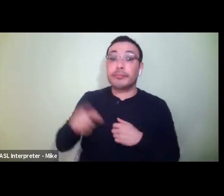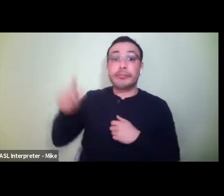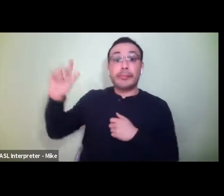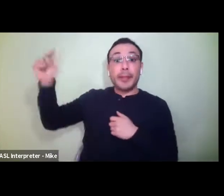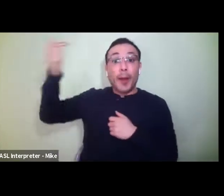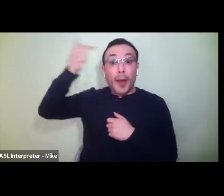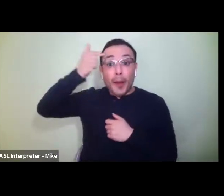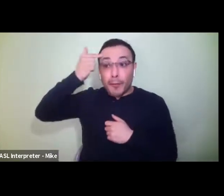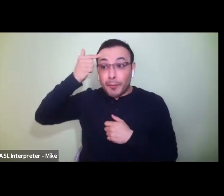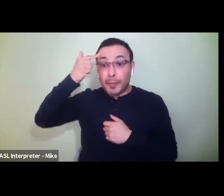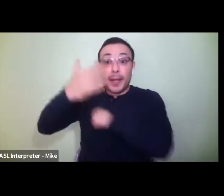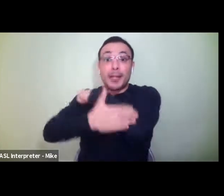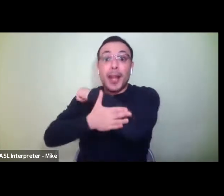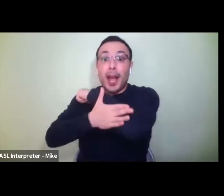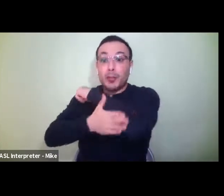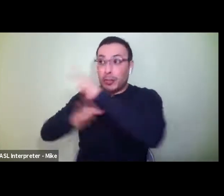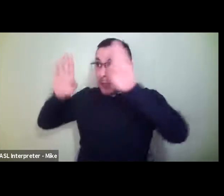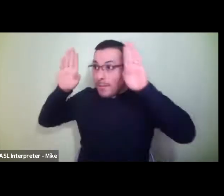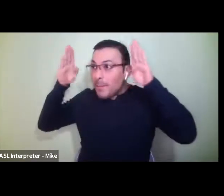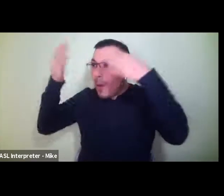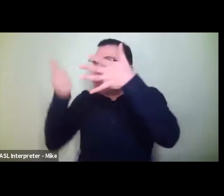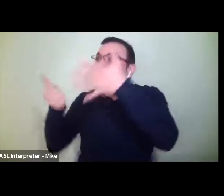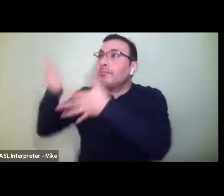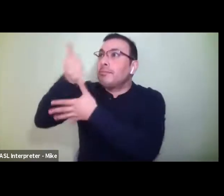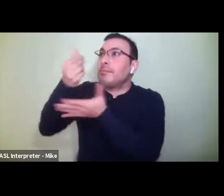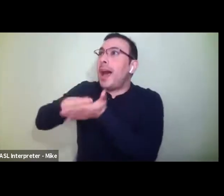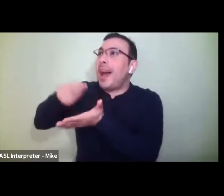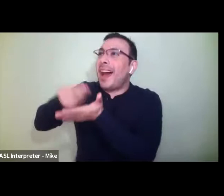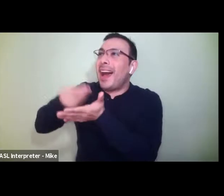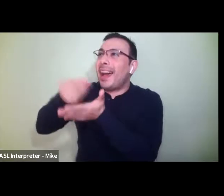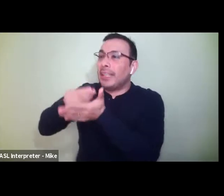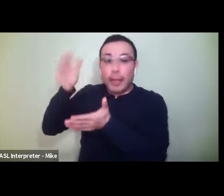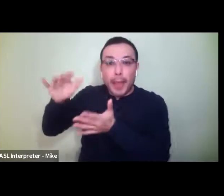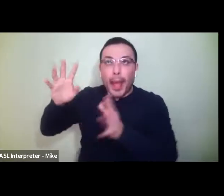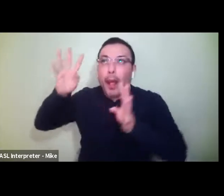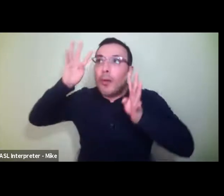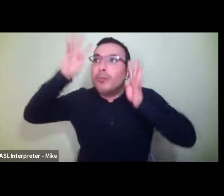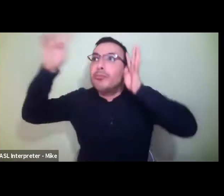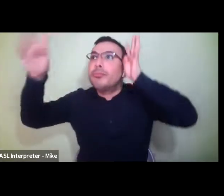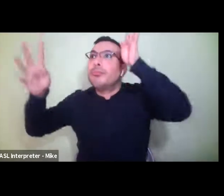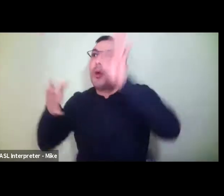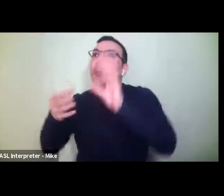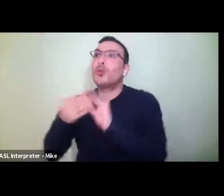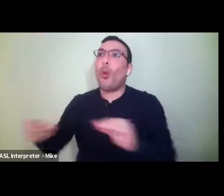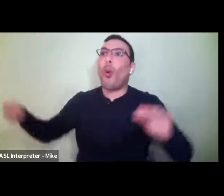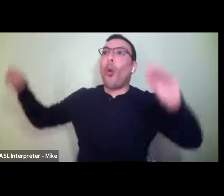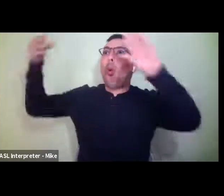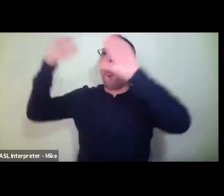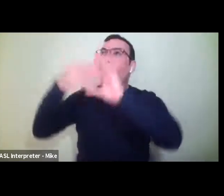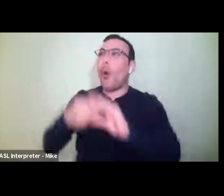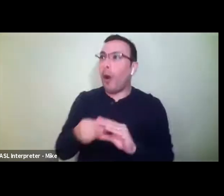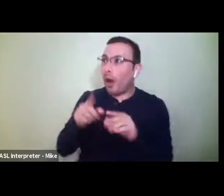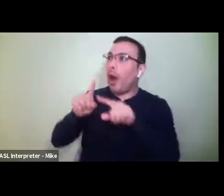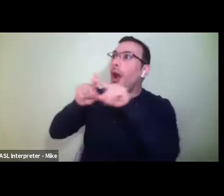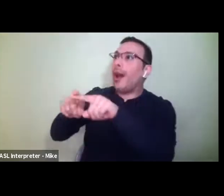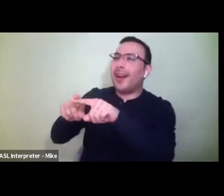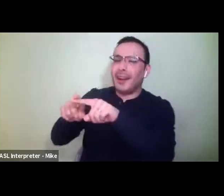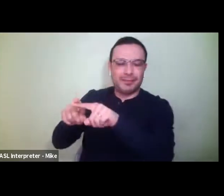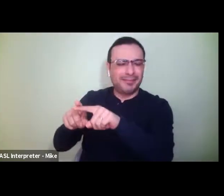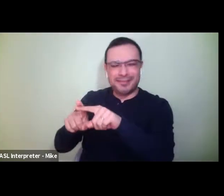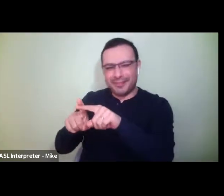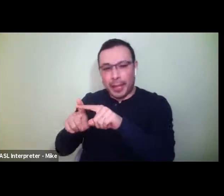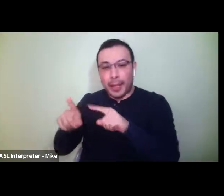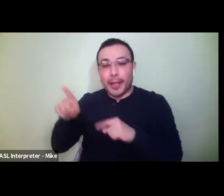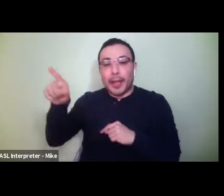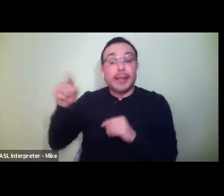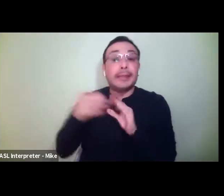stories that reflect a different vision. The tales we have been raised on tell us that human beings are strong. They can